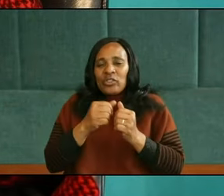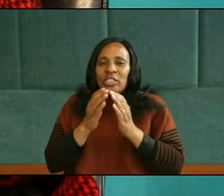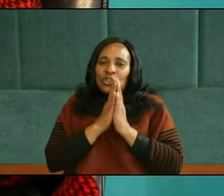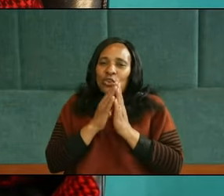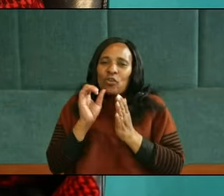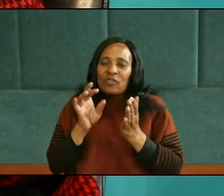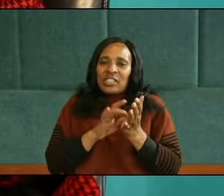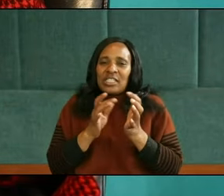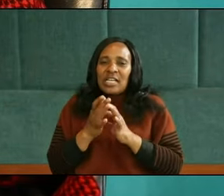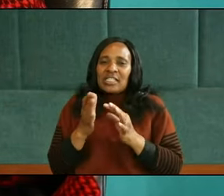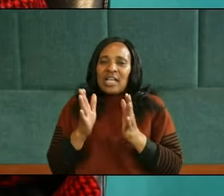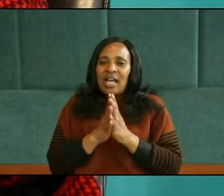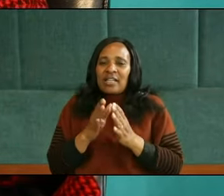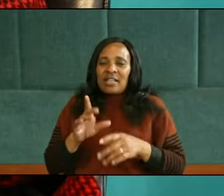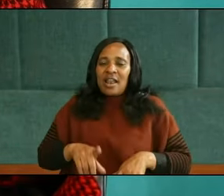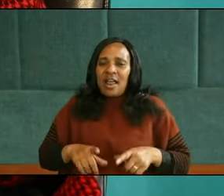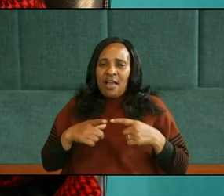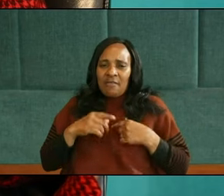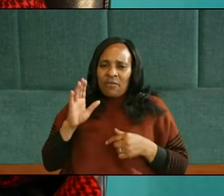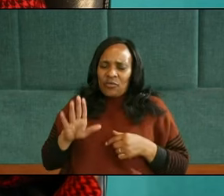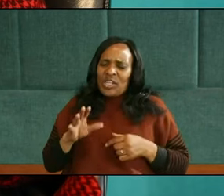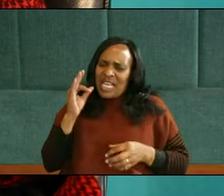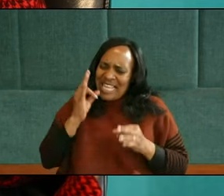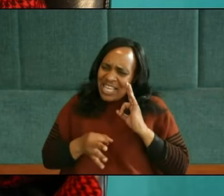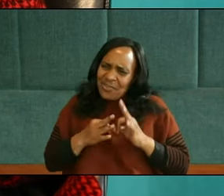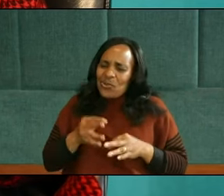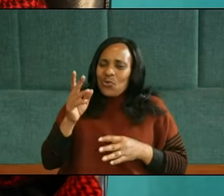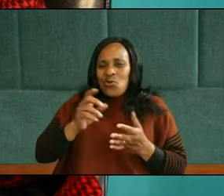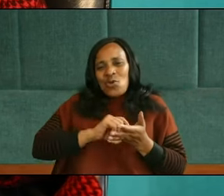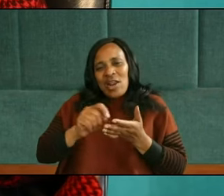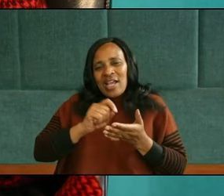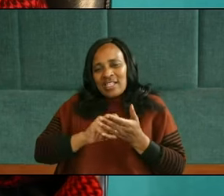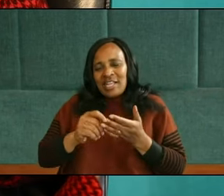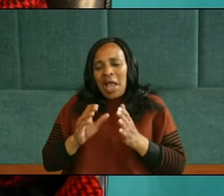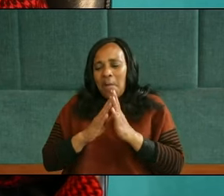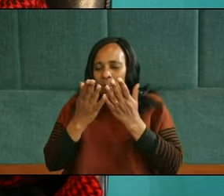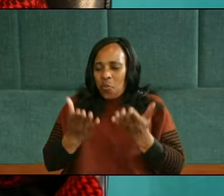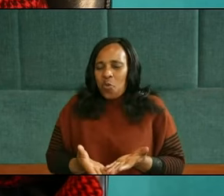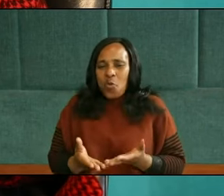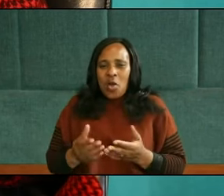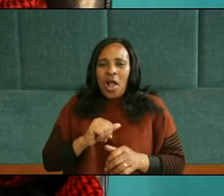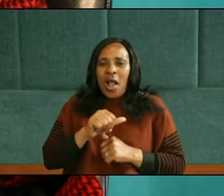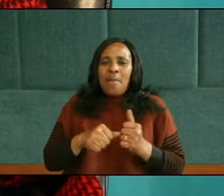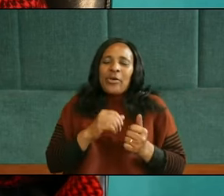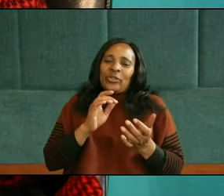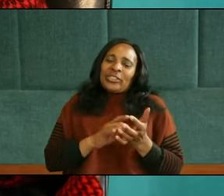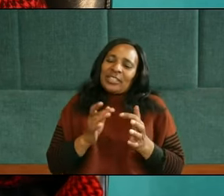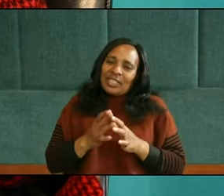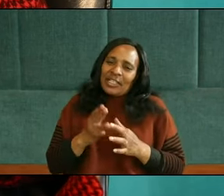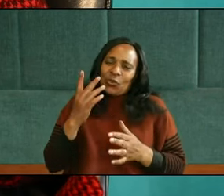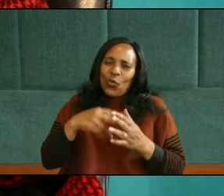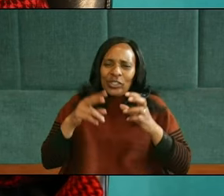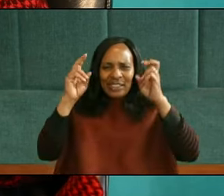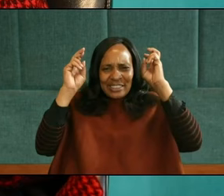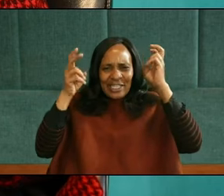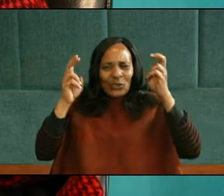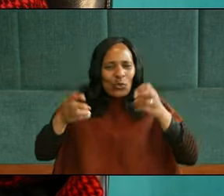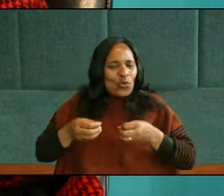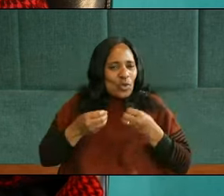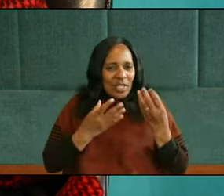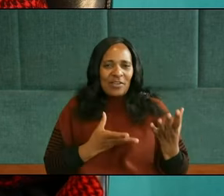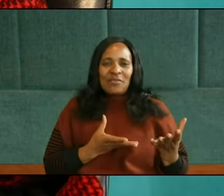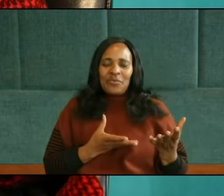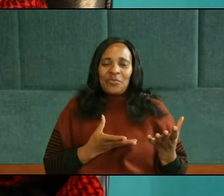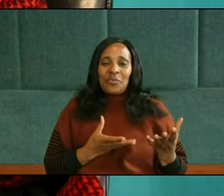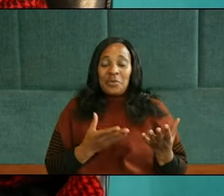his life, if you were to write a book about Jesus, what title would you give it?